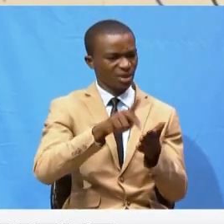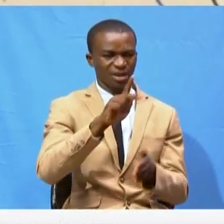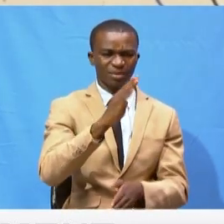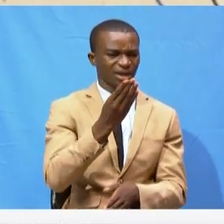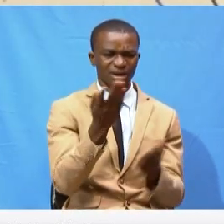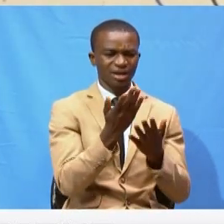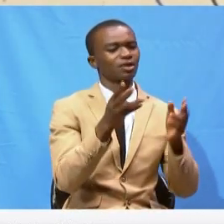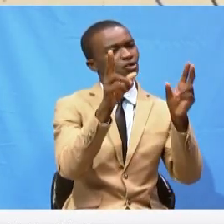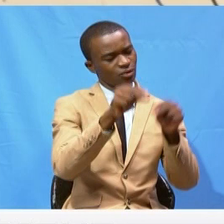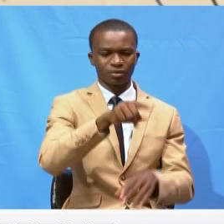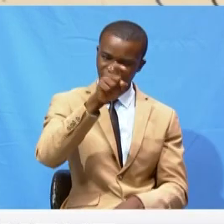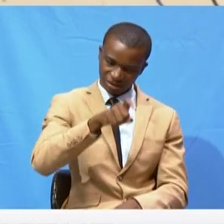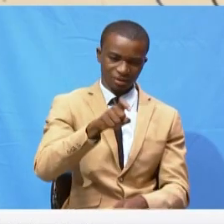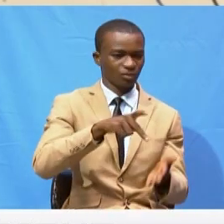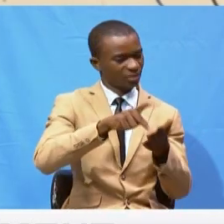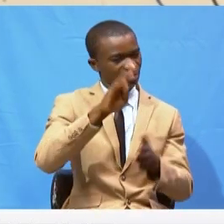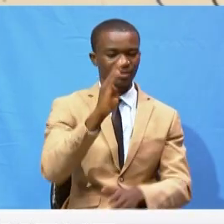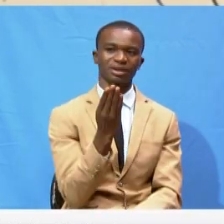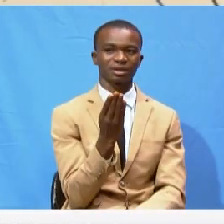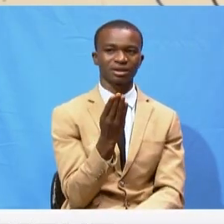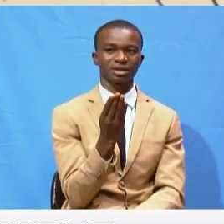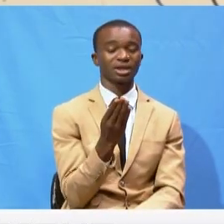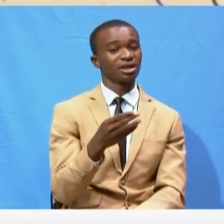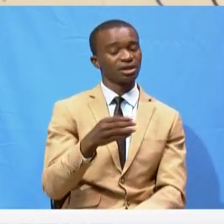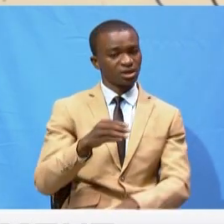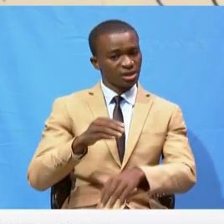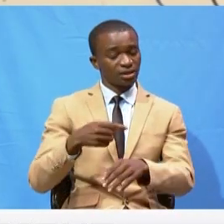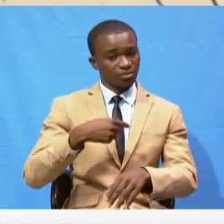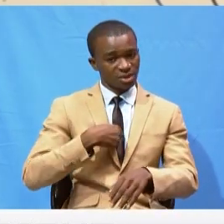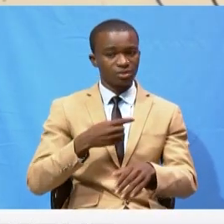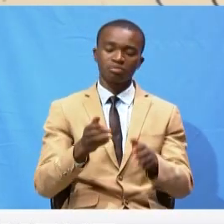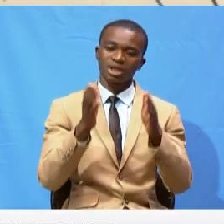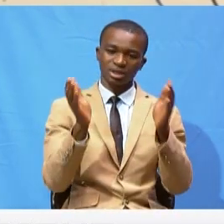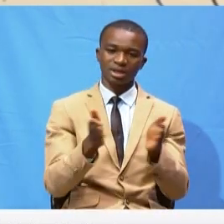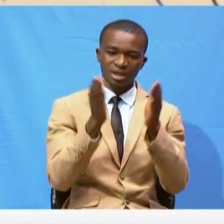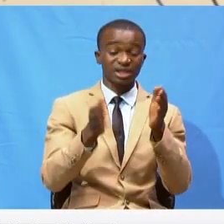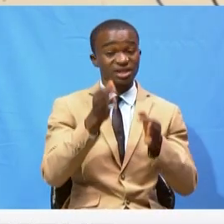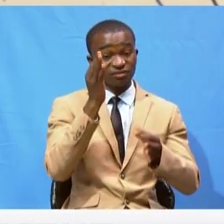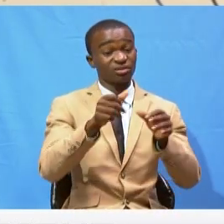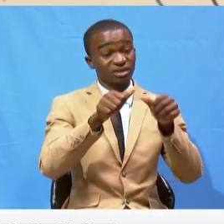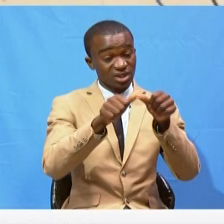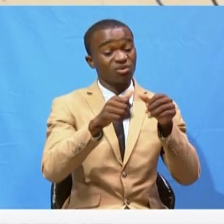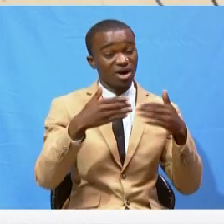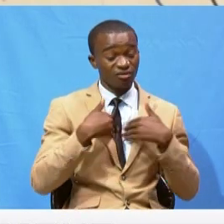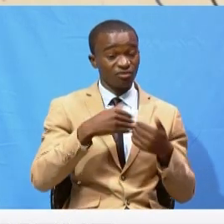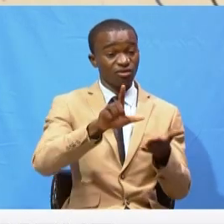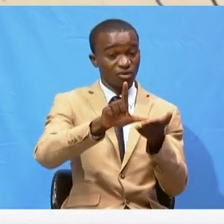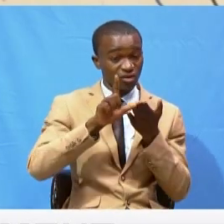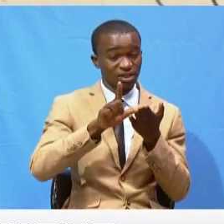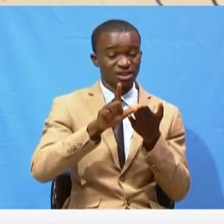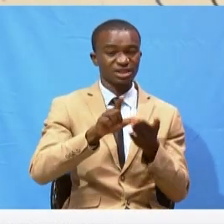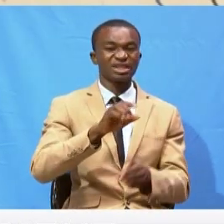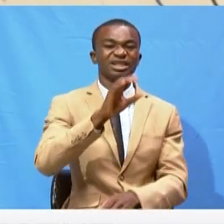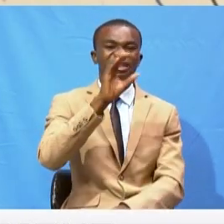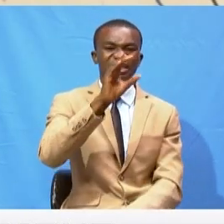again. So therefore, I urge those who are still owing to